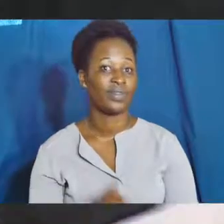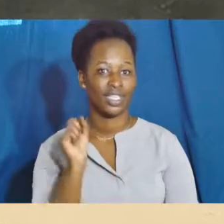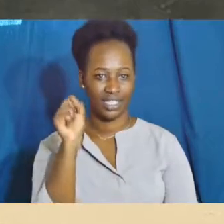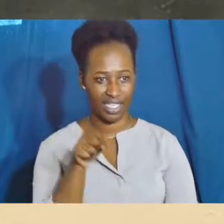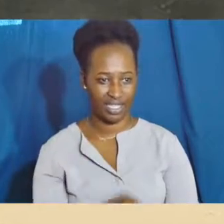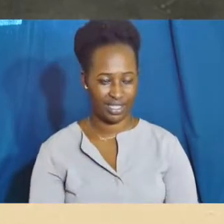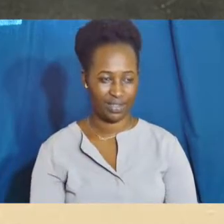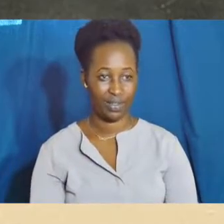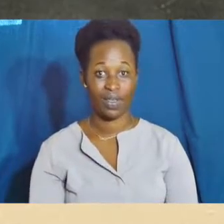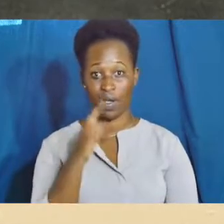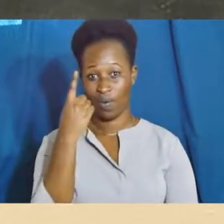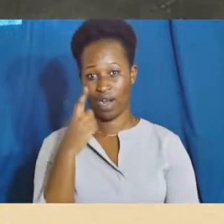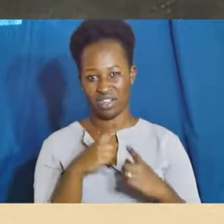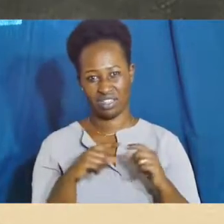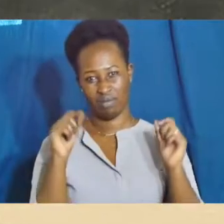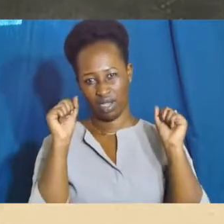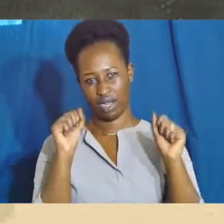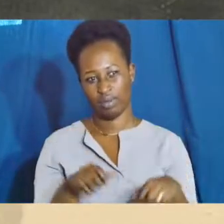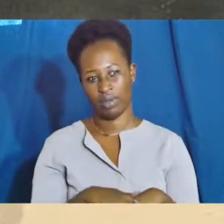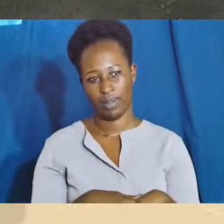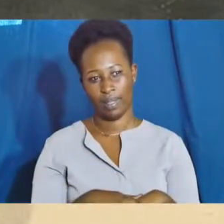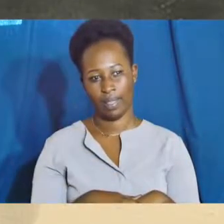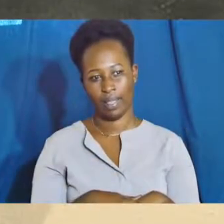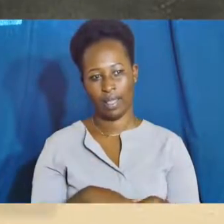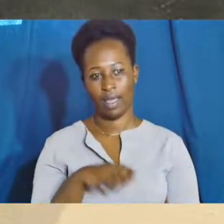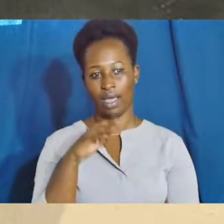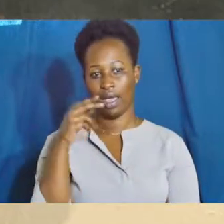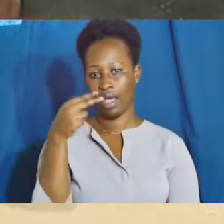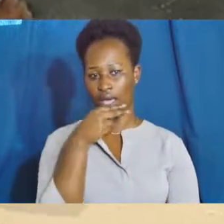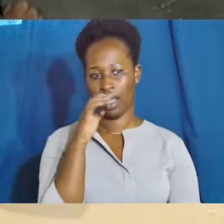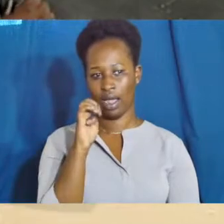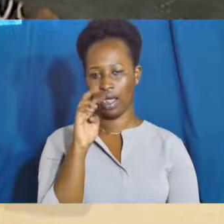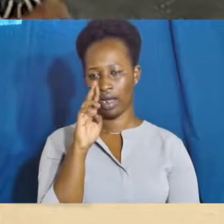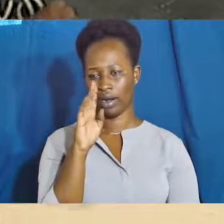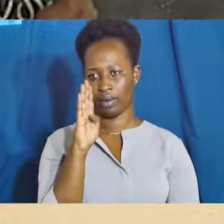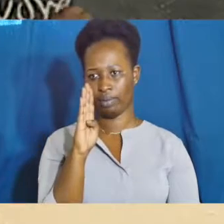Yes, one of them can be herbivore.